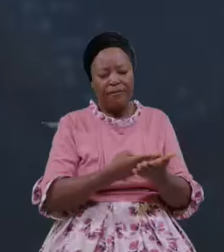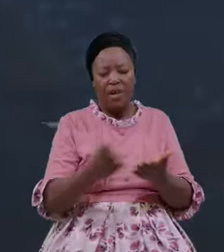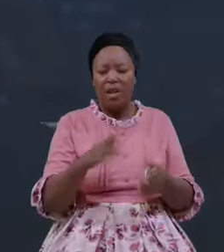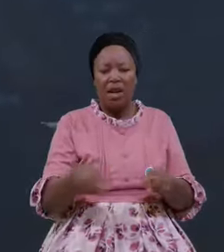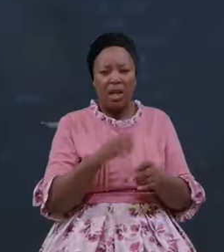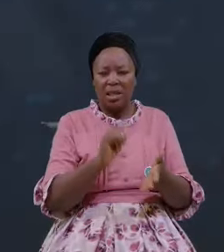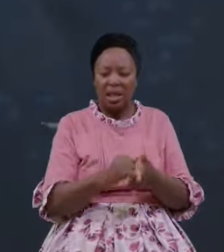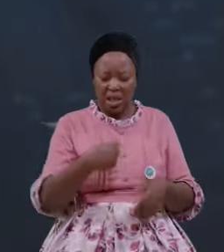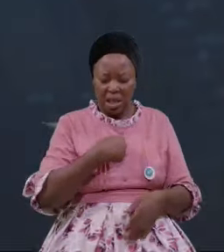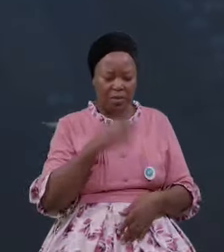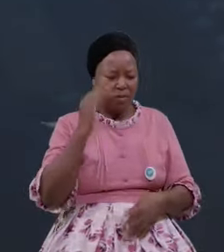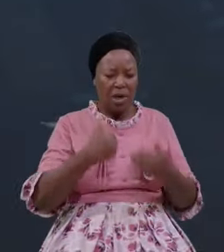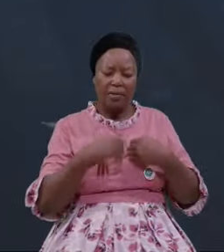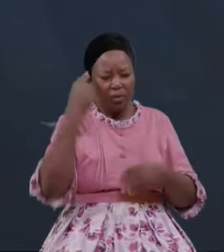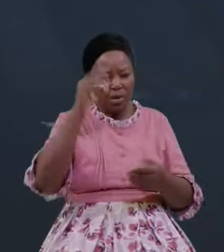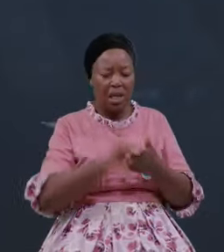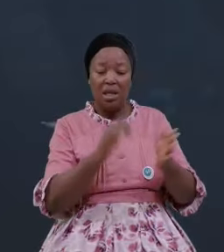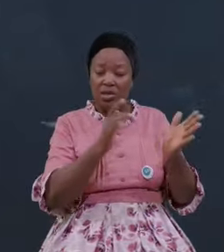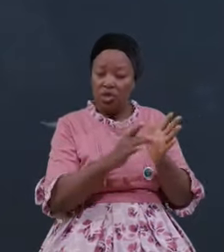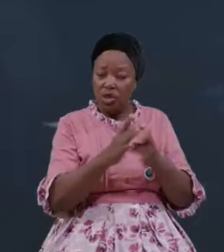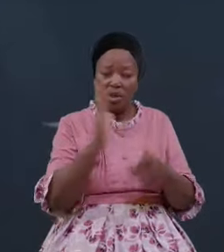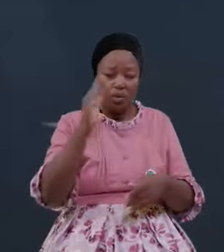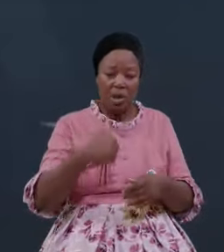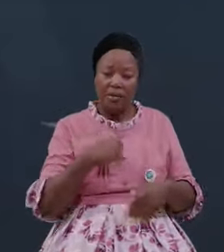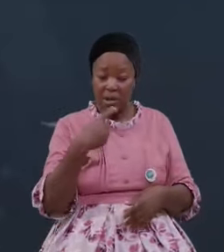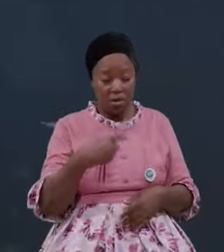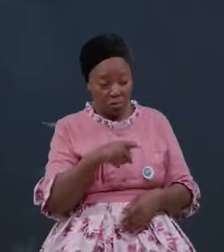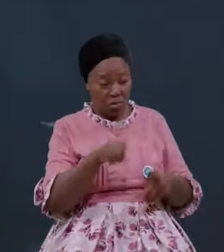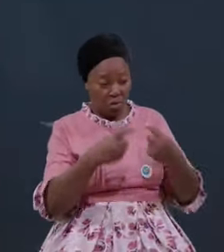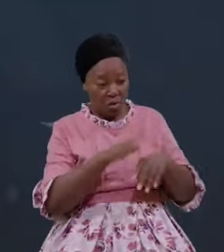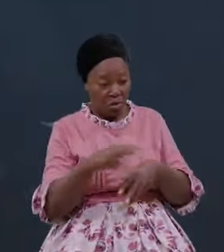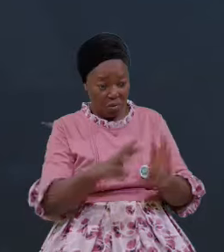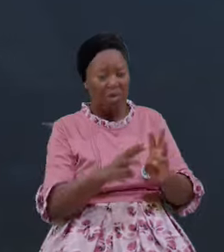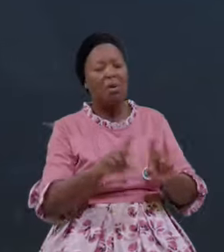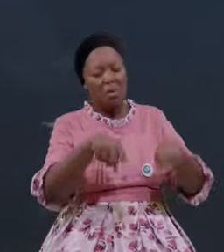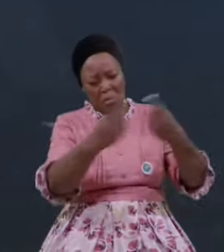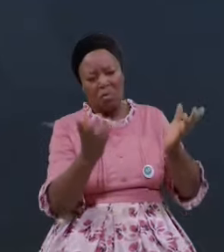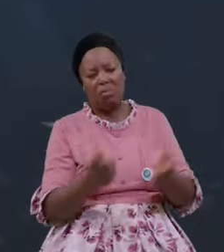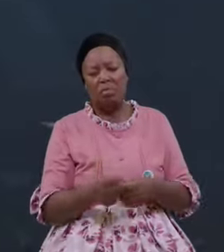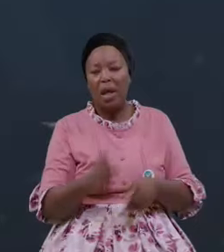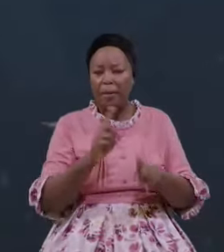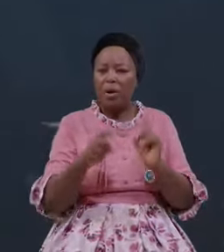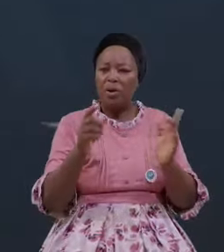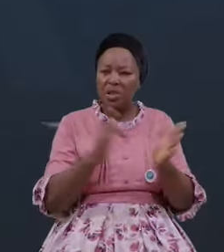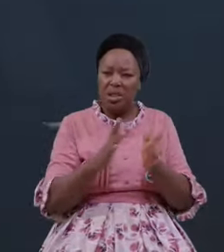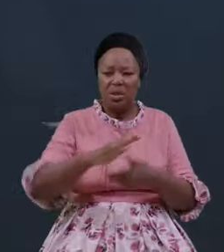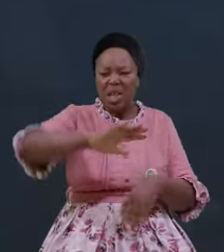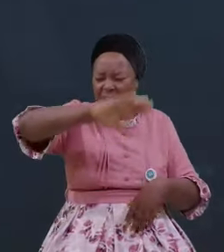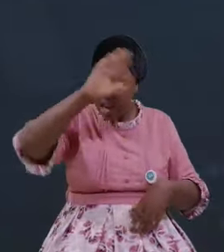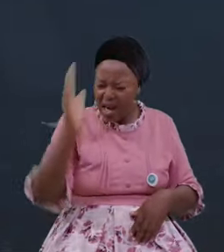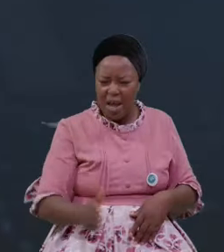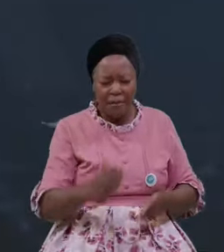should have said, you're going your way, go. But Jesus never abandons